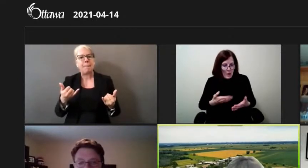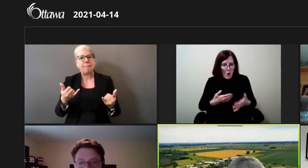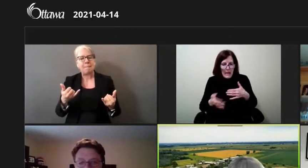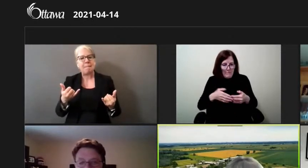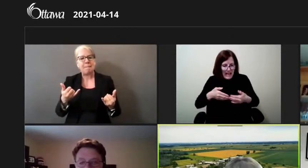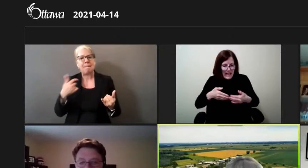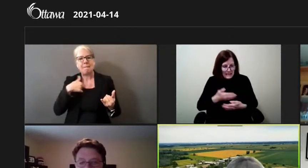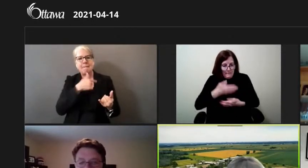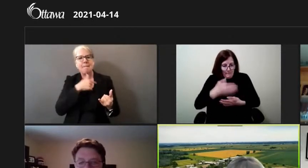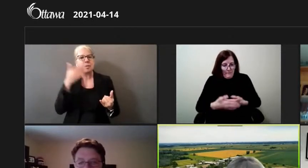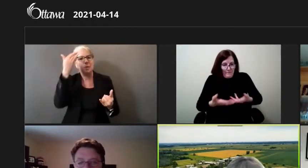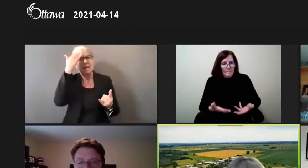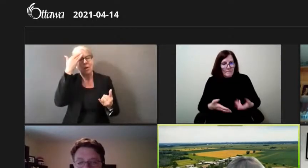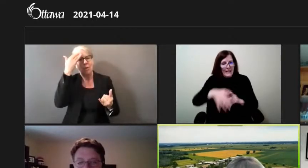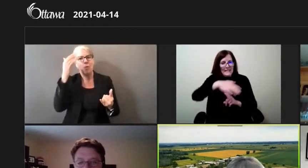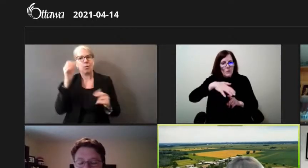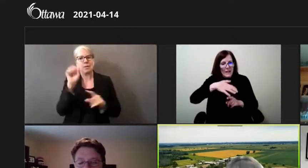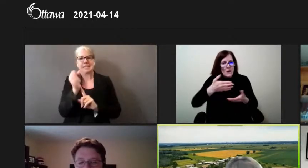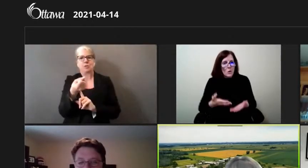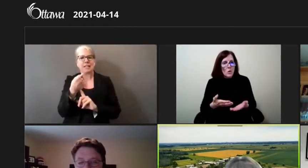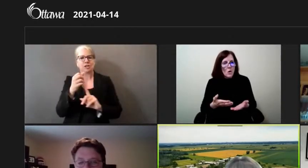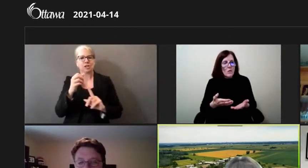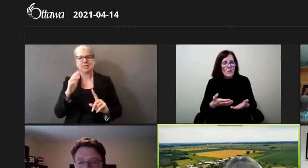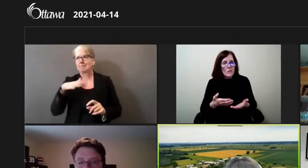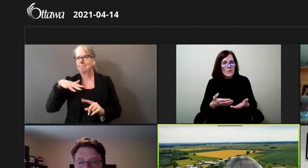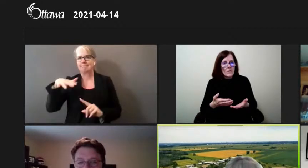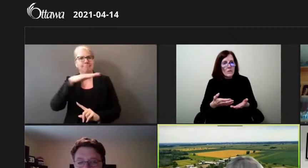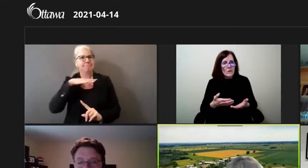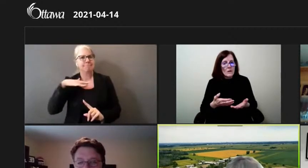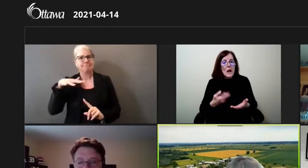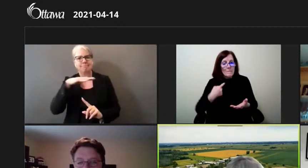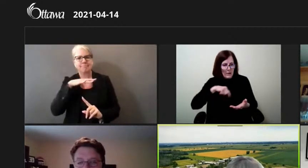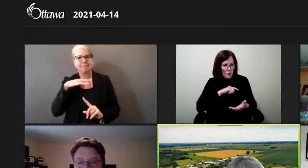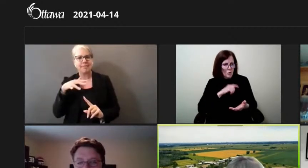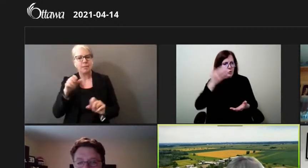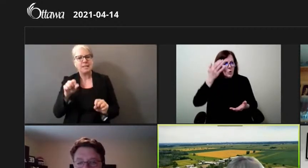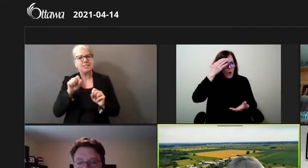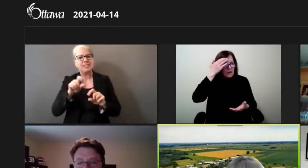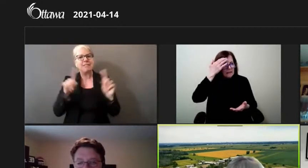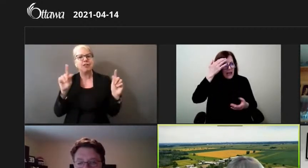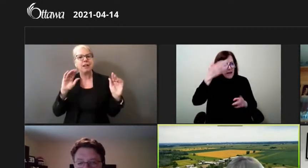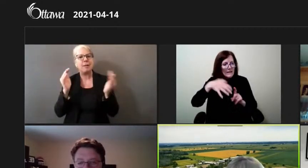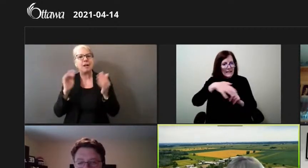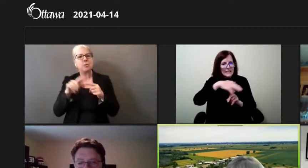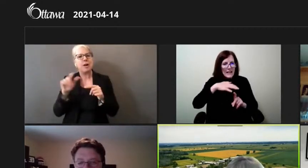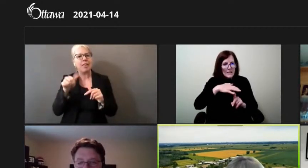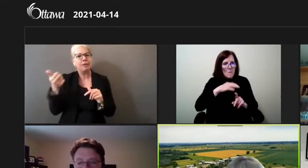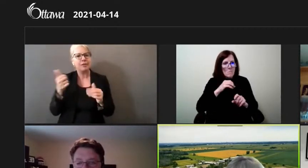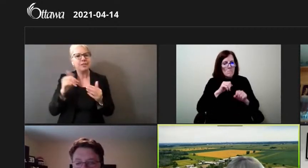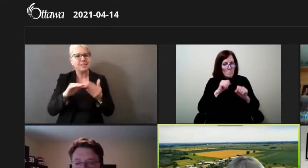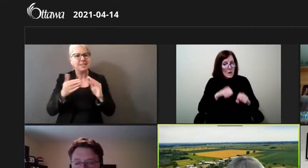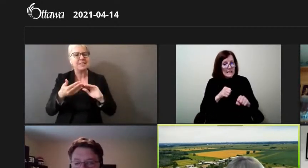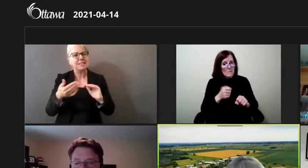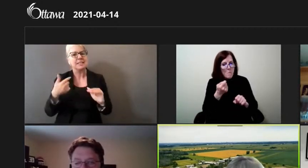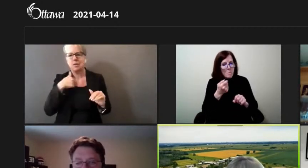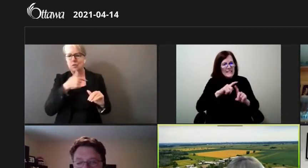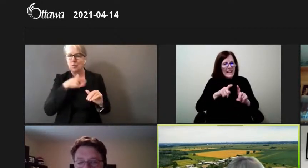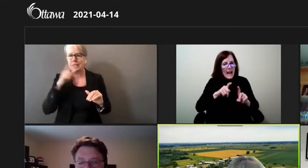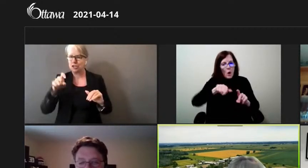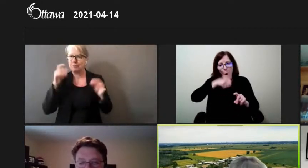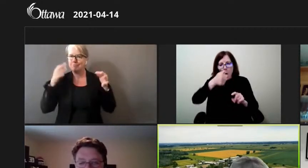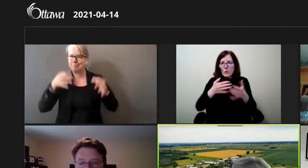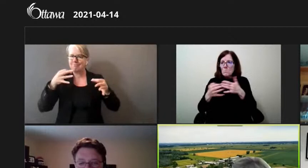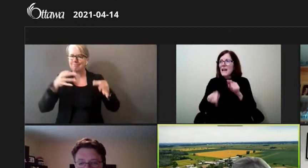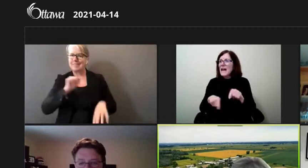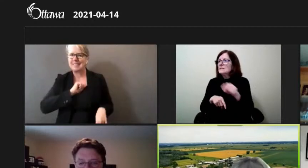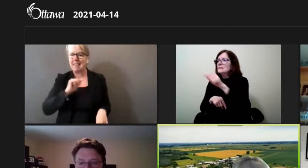we know where this, our situation, and potentially it's different than other places, that we should not be able to make those decisions.